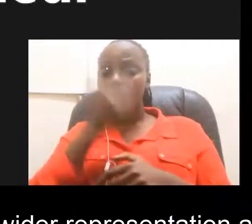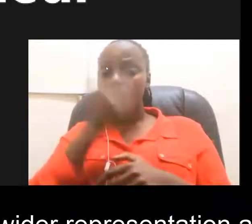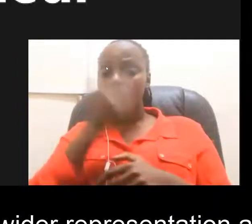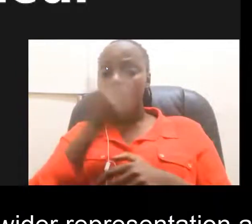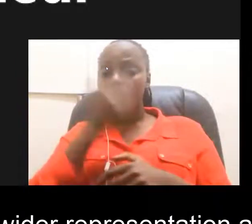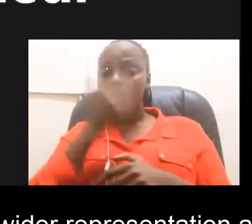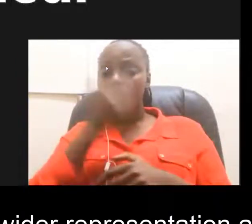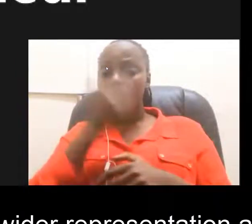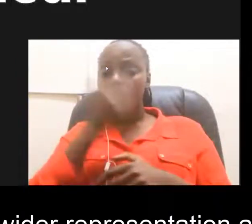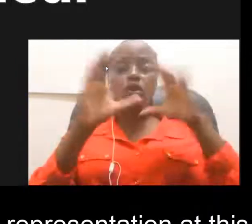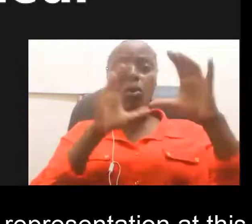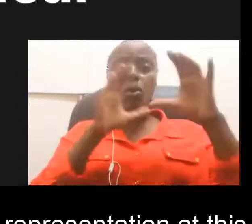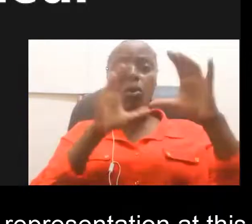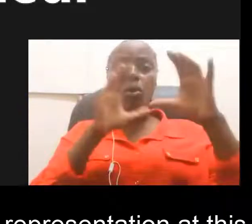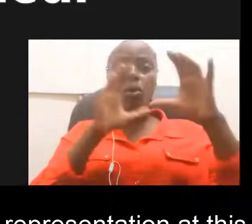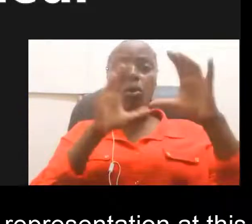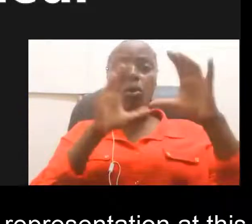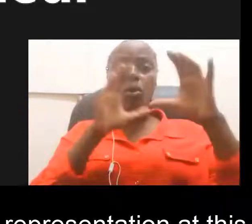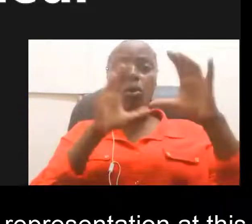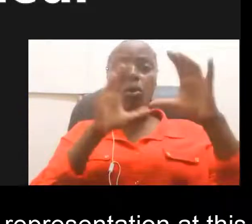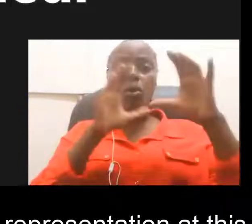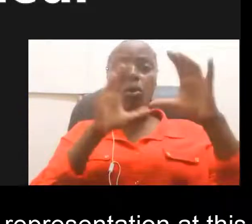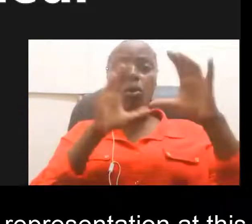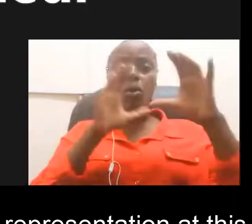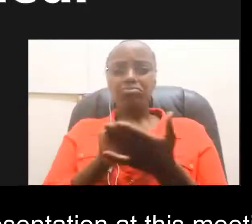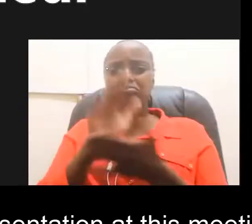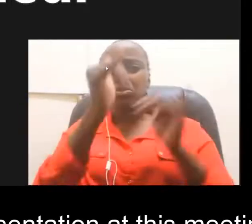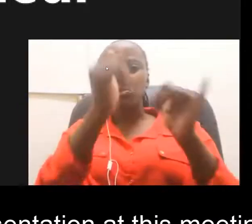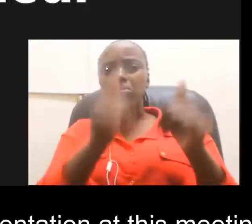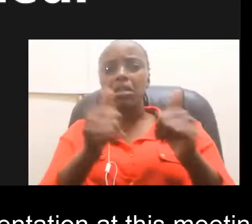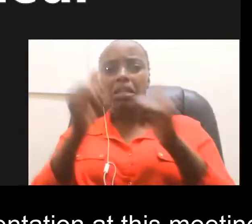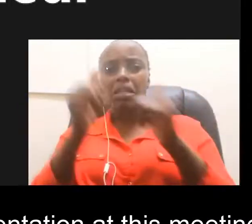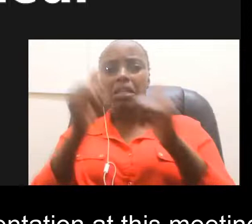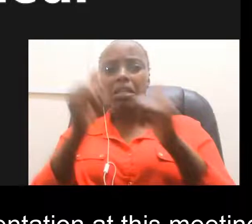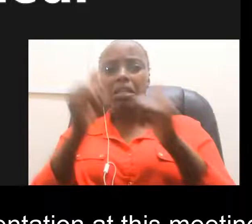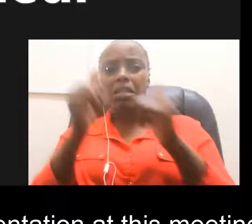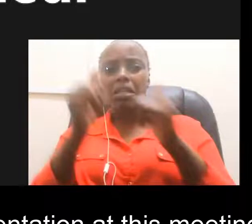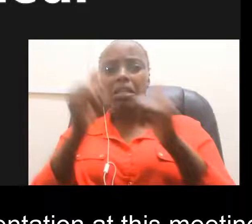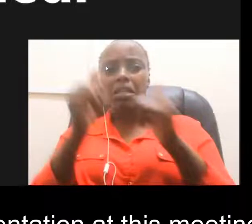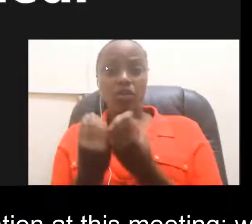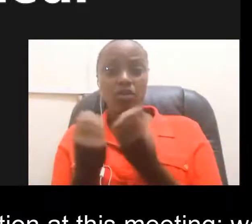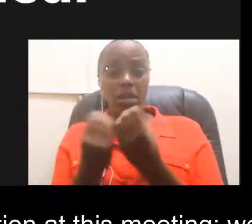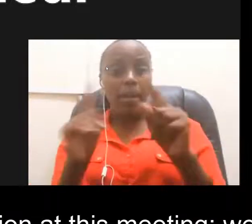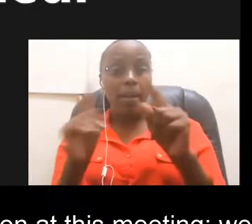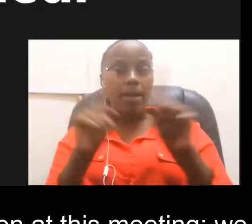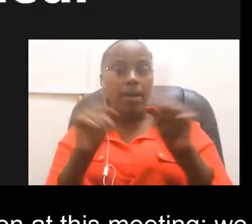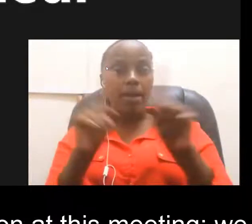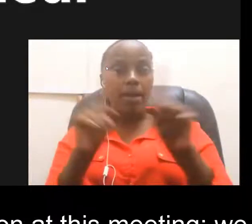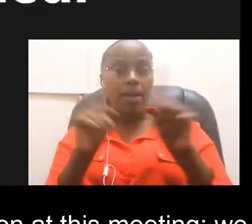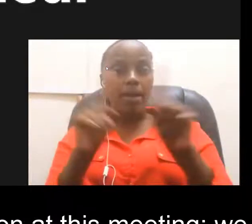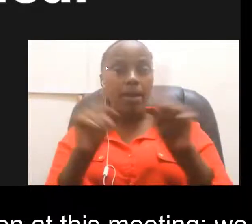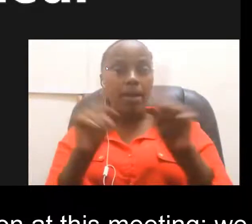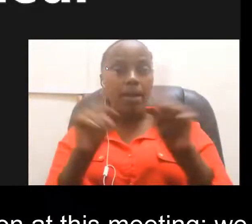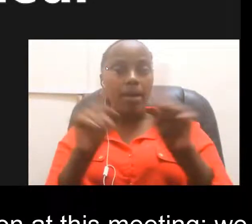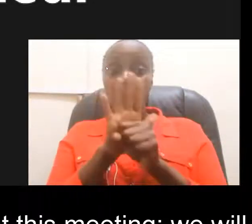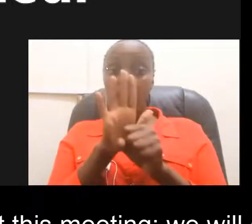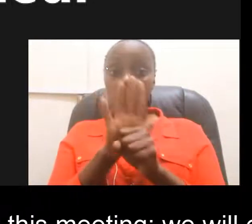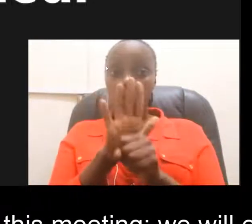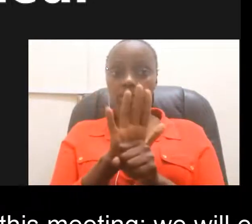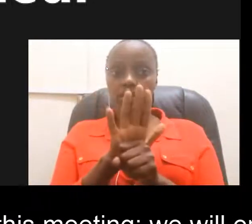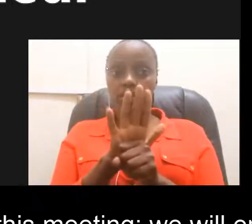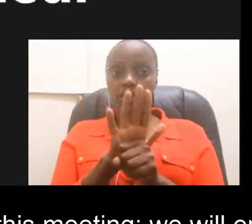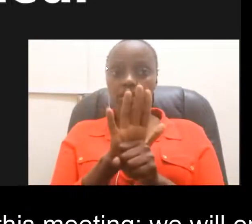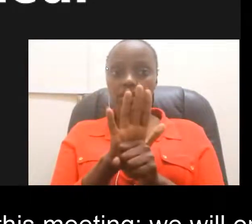you find that it doesn't necessarily go to individual organizations per se, but most of it goes to